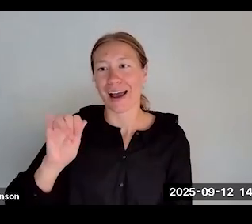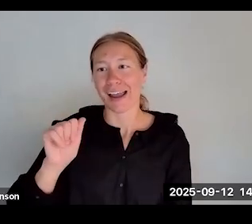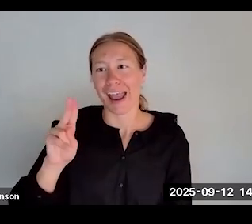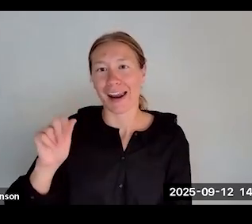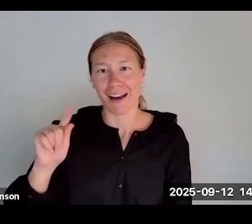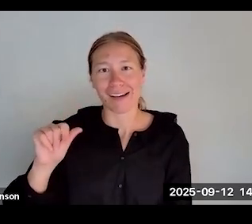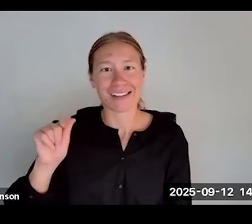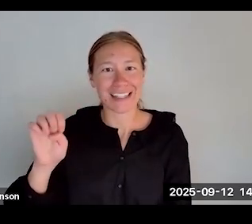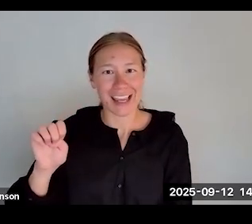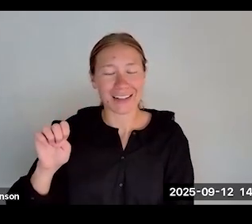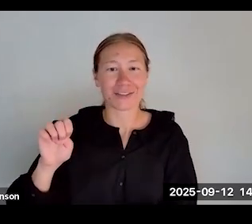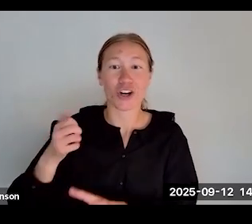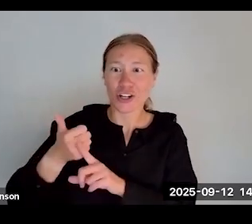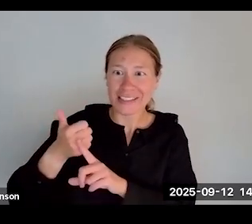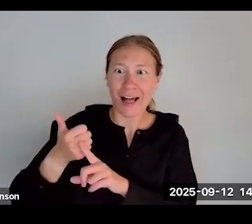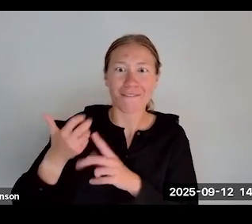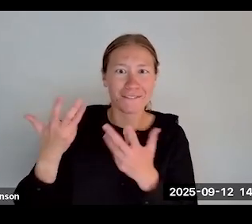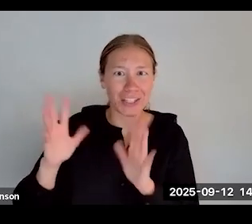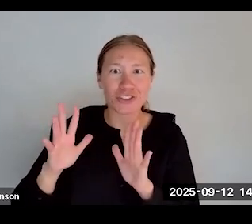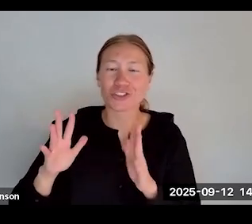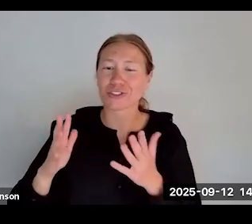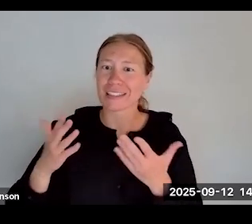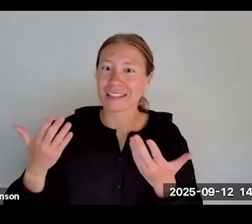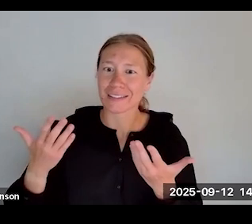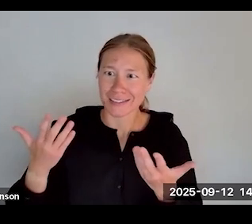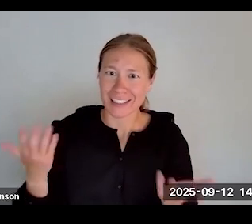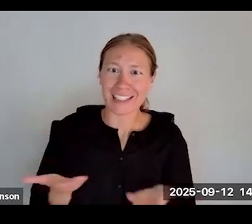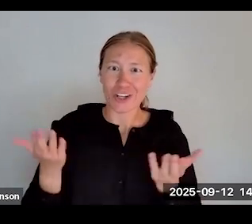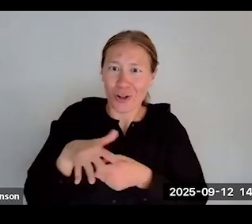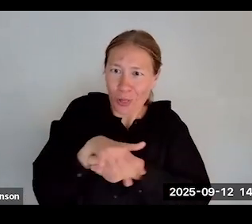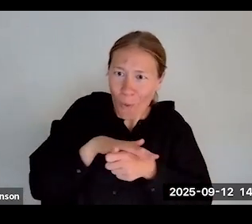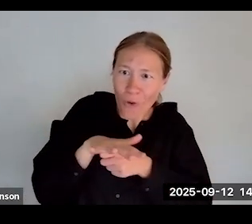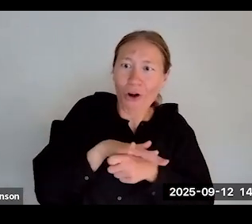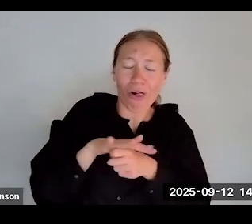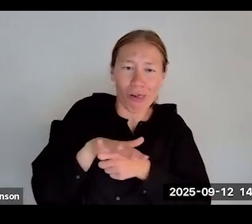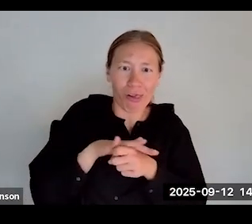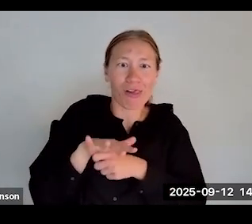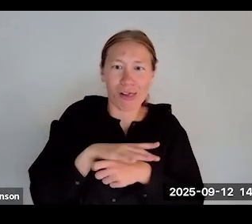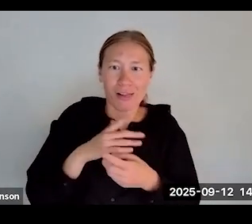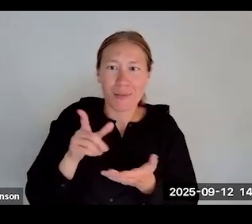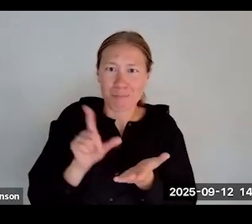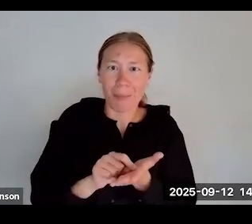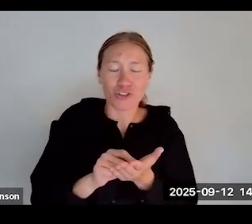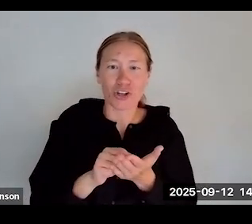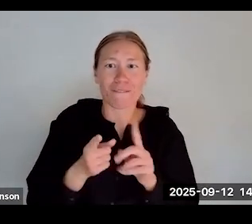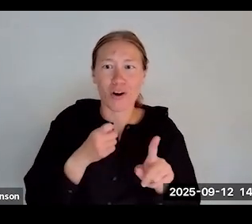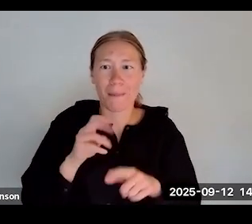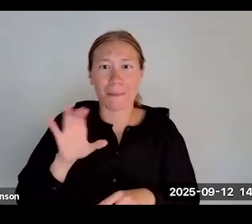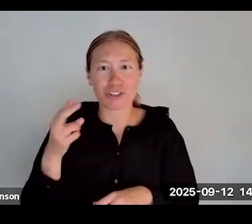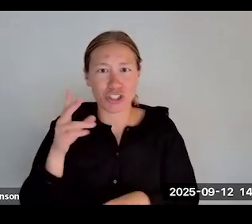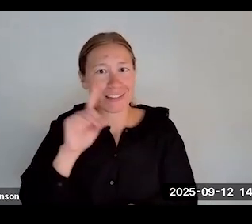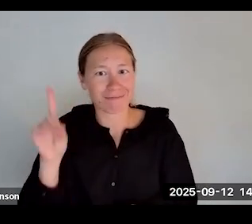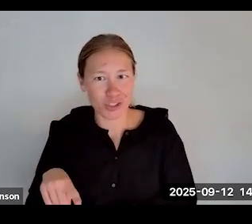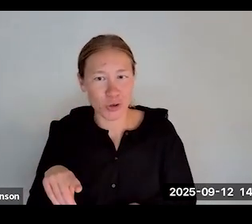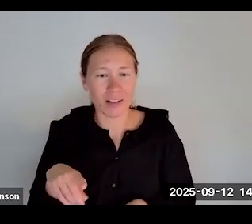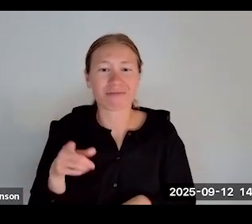a local Michigander. Kai was frustrated by the fact that none of the sign language books she saw had models inside